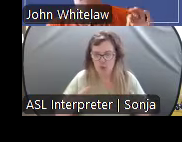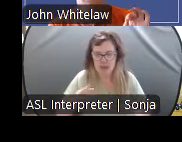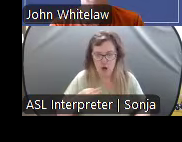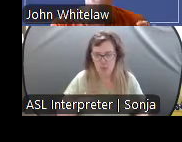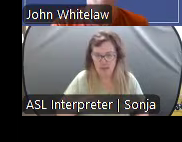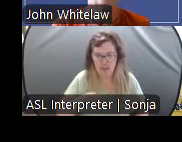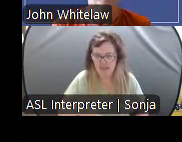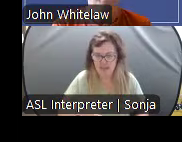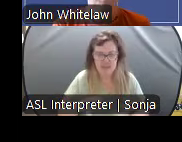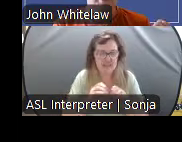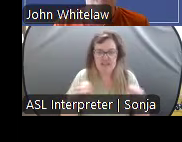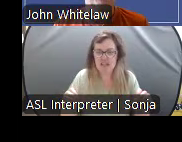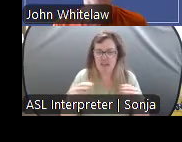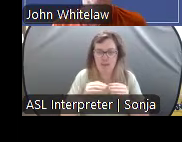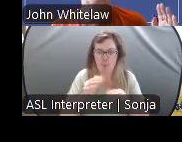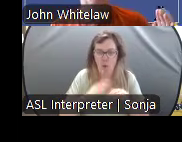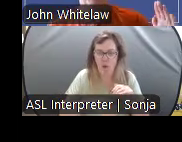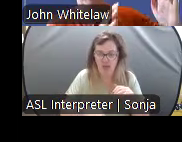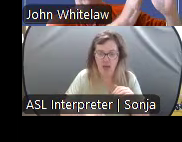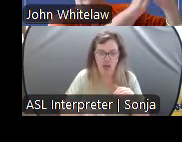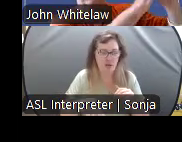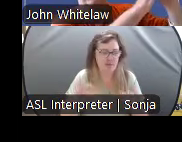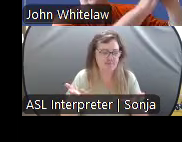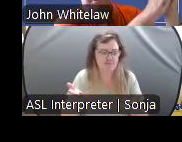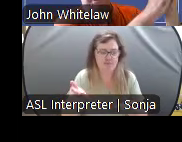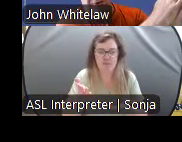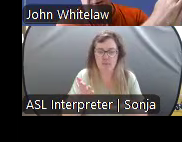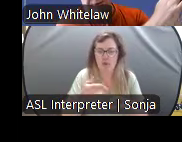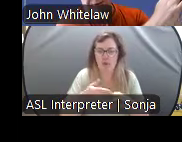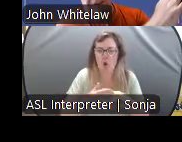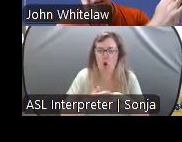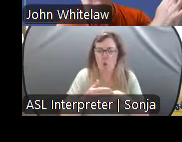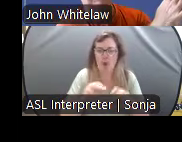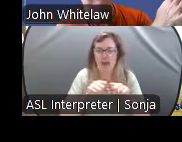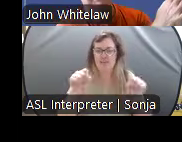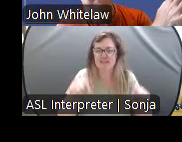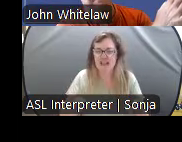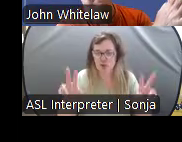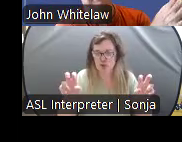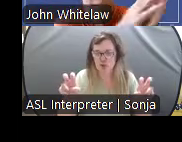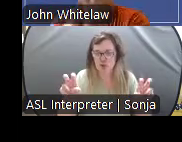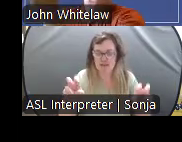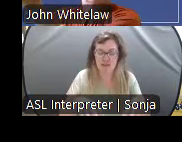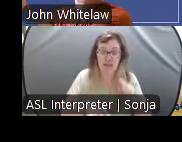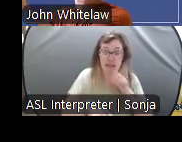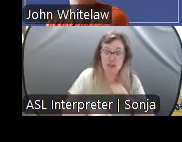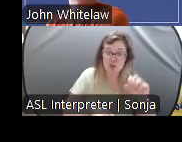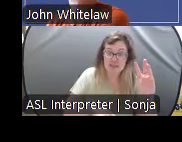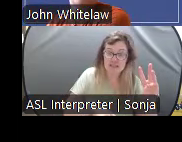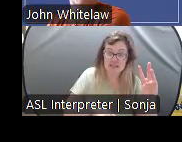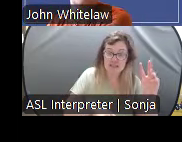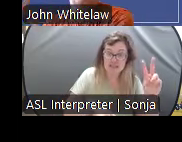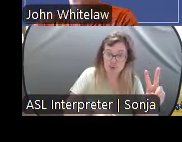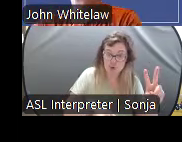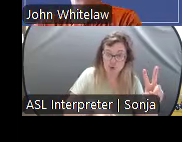is nothing more than a way station between 62 to take early retirement and